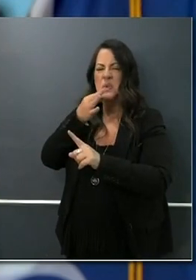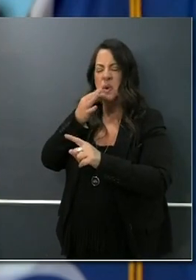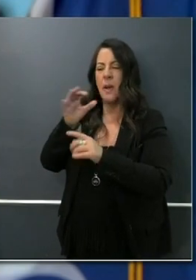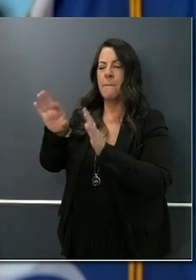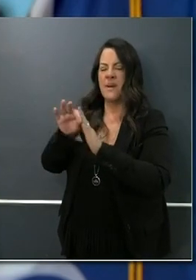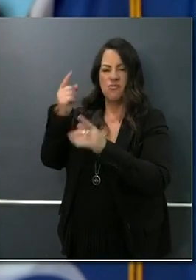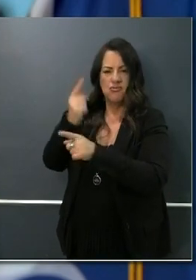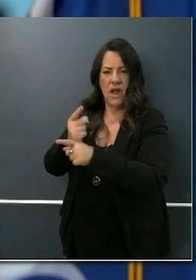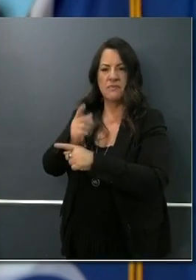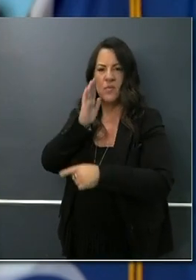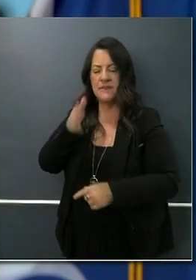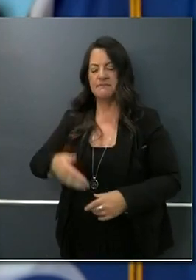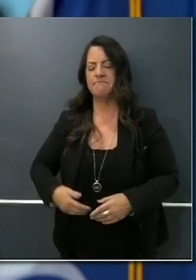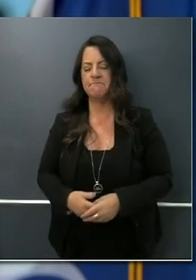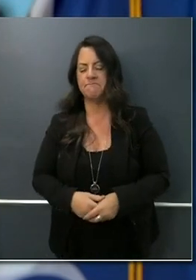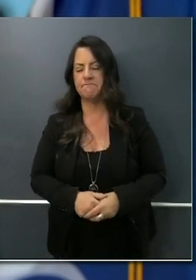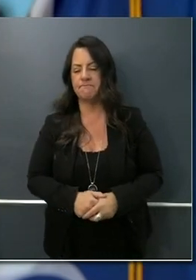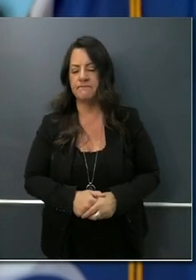News.